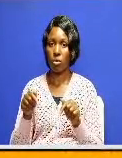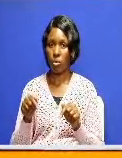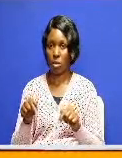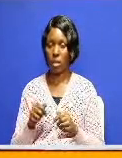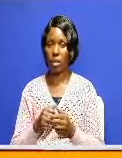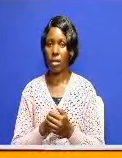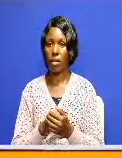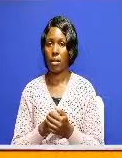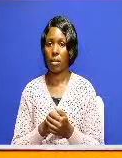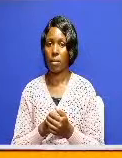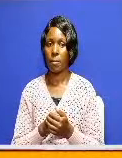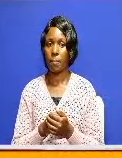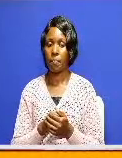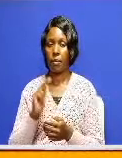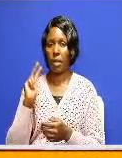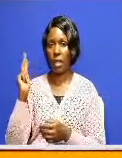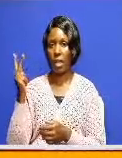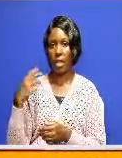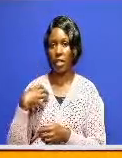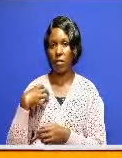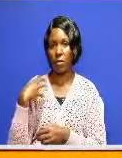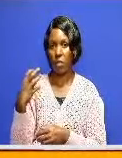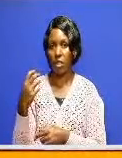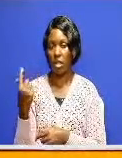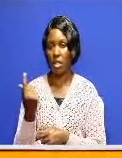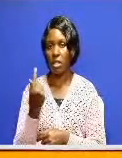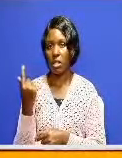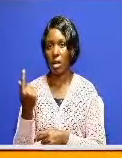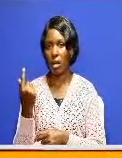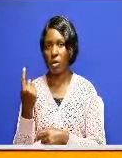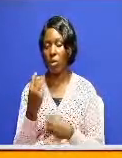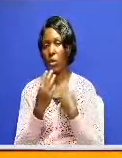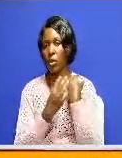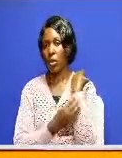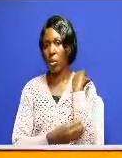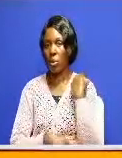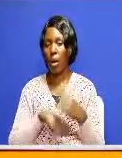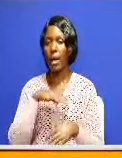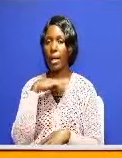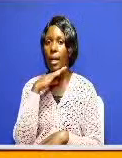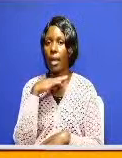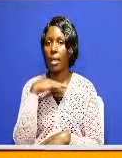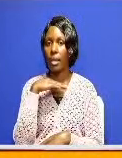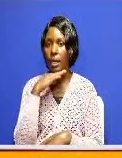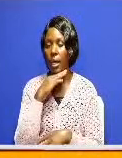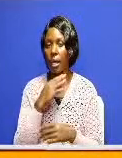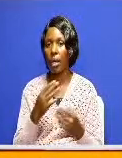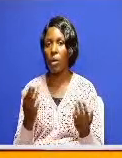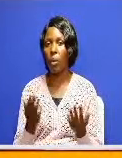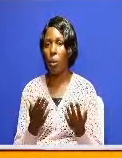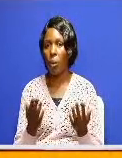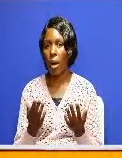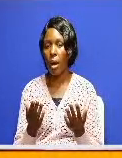Kenya mebaki ya matajiri. Sisi tumebaki tu maskini tukufe oe hai, surely. Where are we? Where are